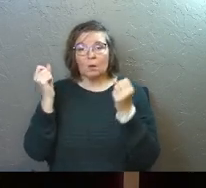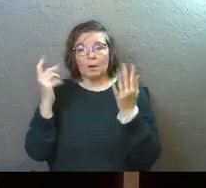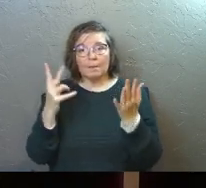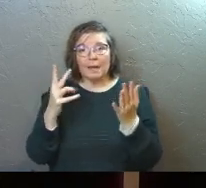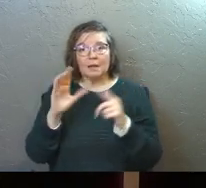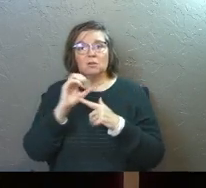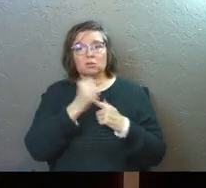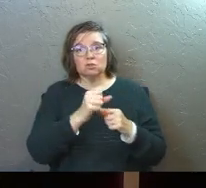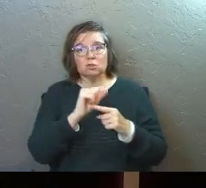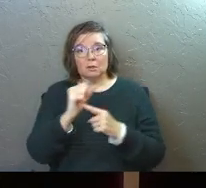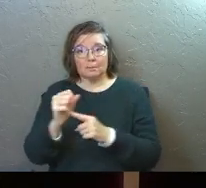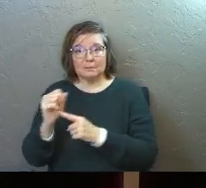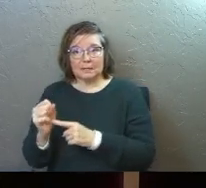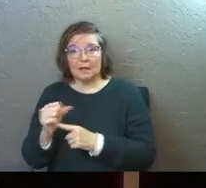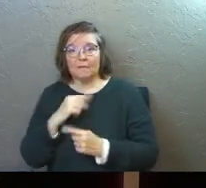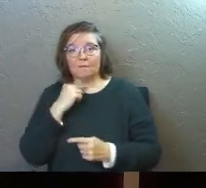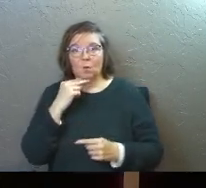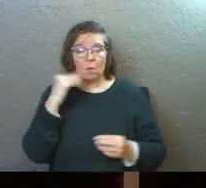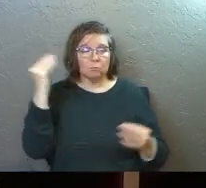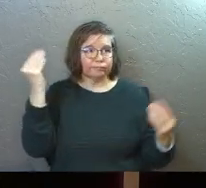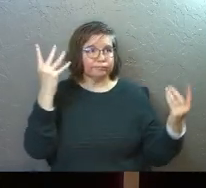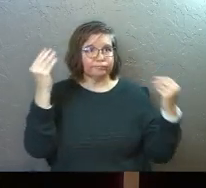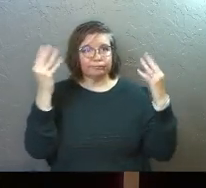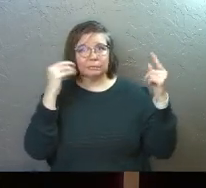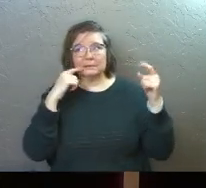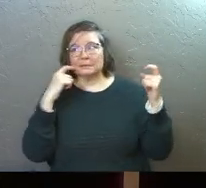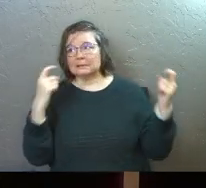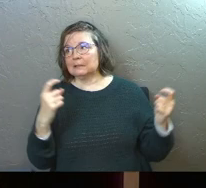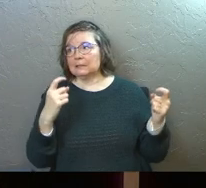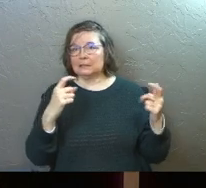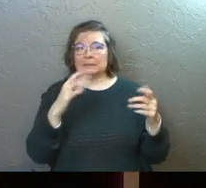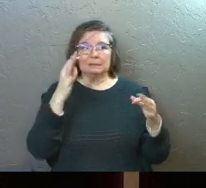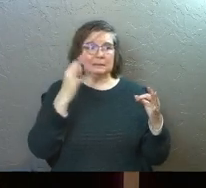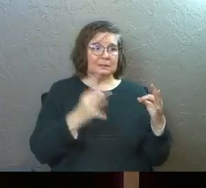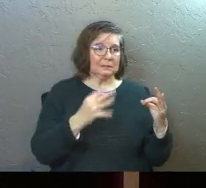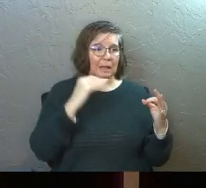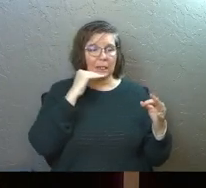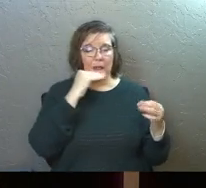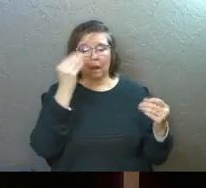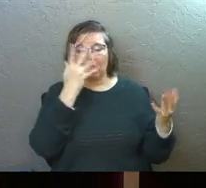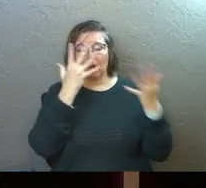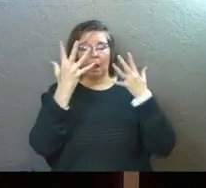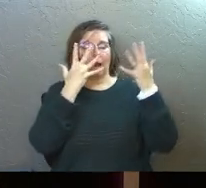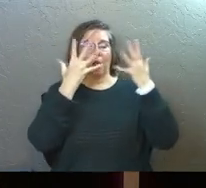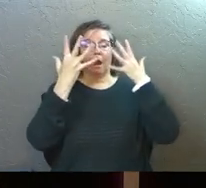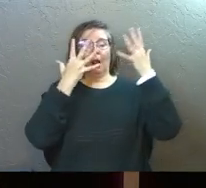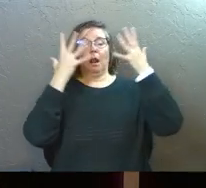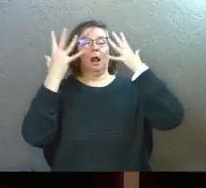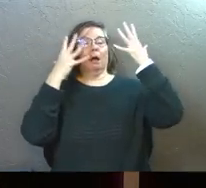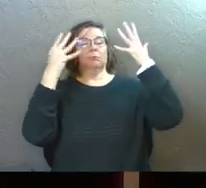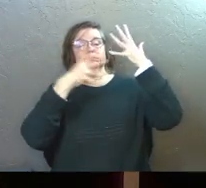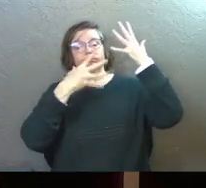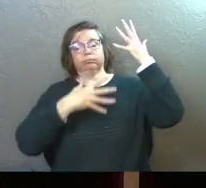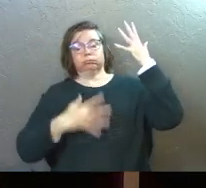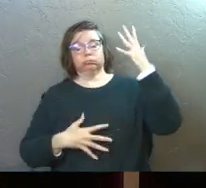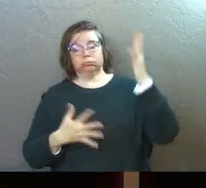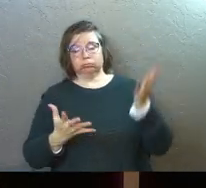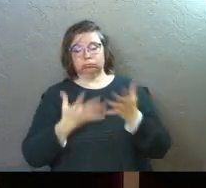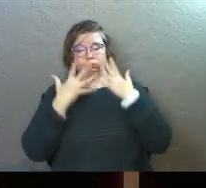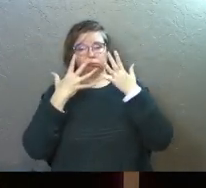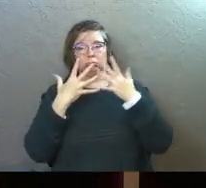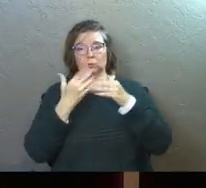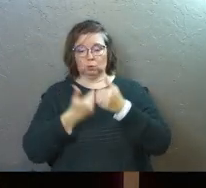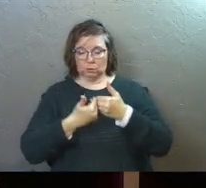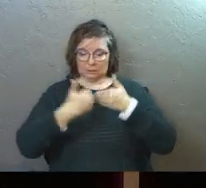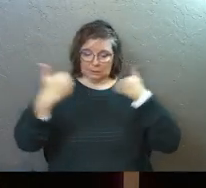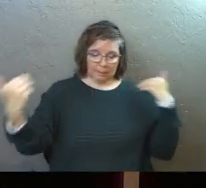many circumstances, voices, sin, decisions, lies, opinions, ideas, and so many other things that will attempt